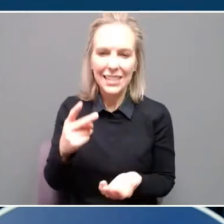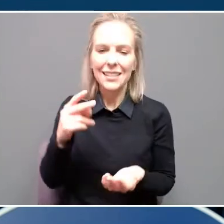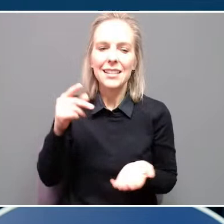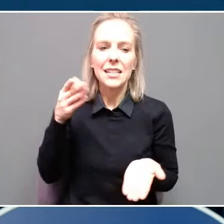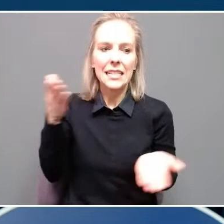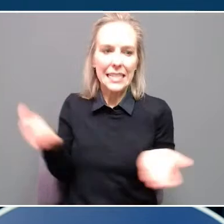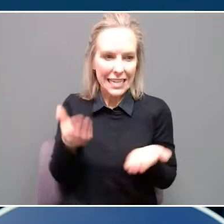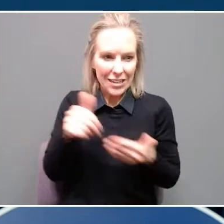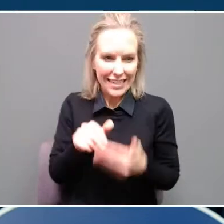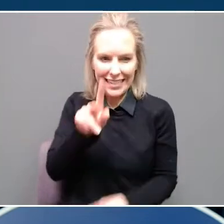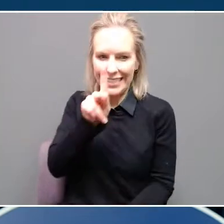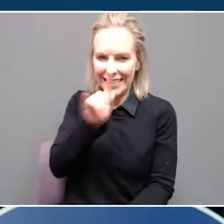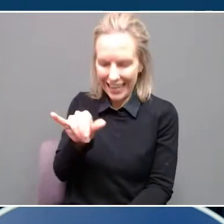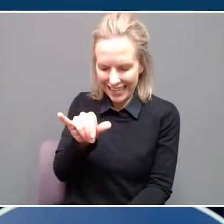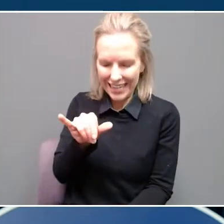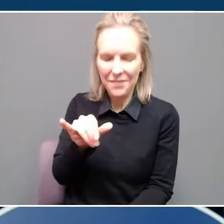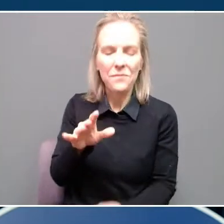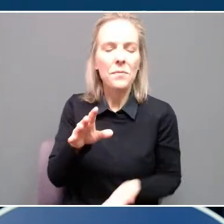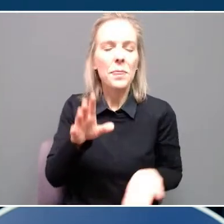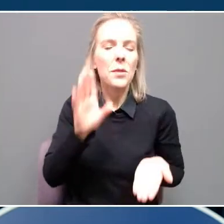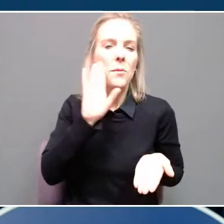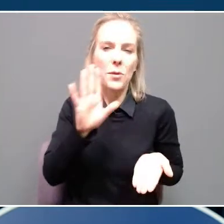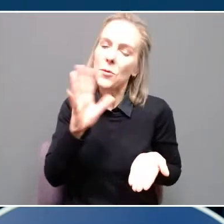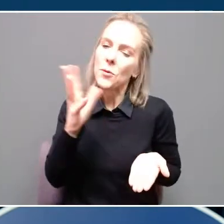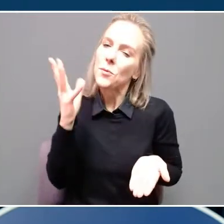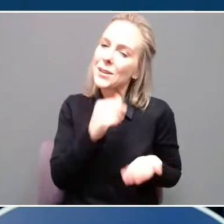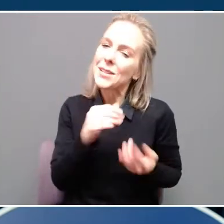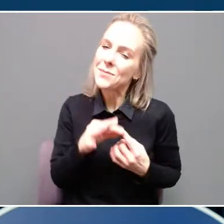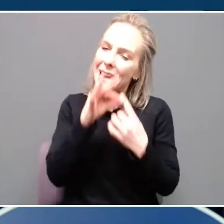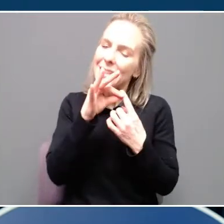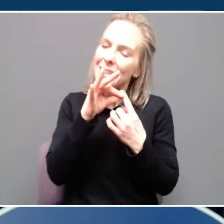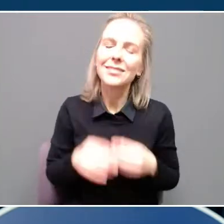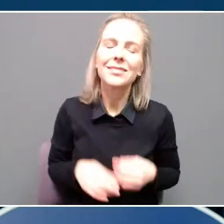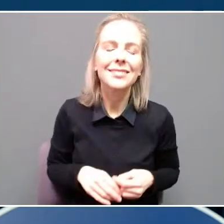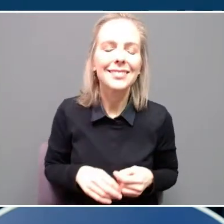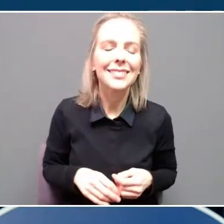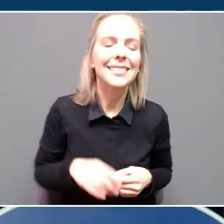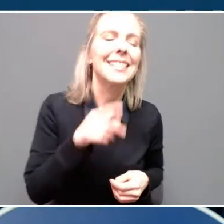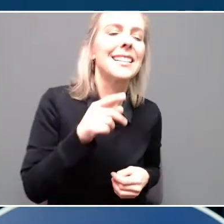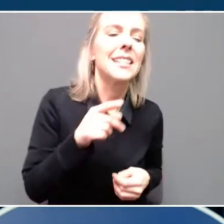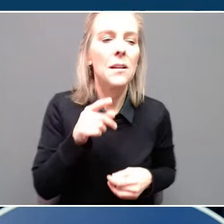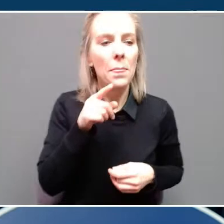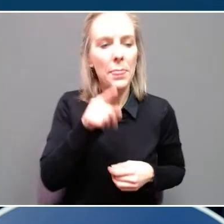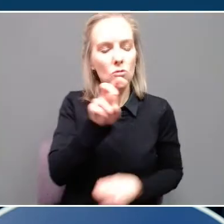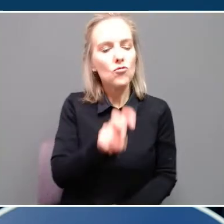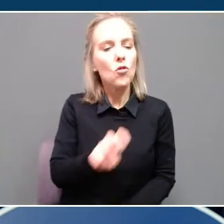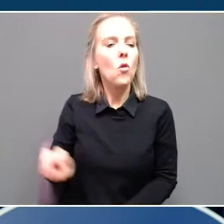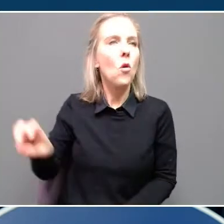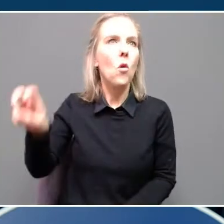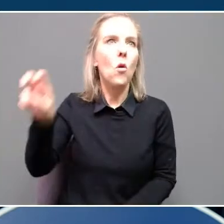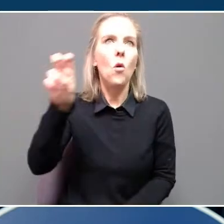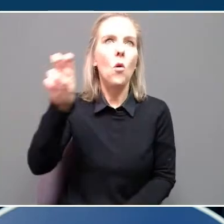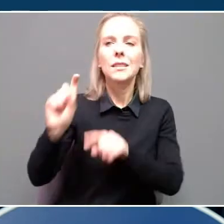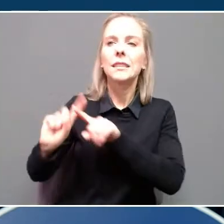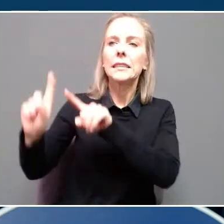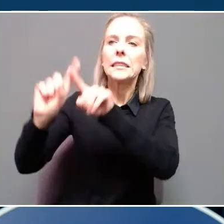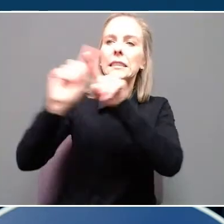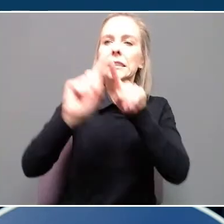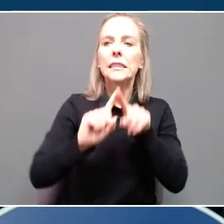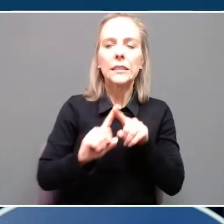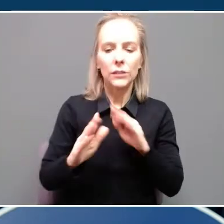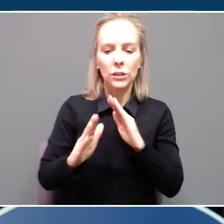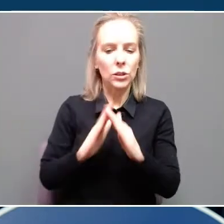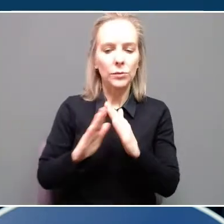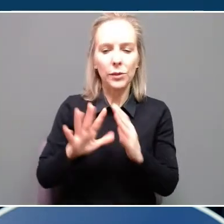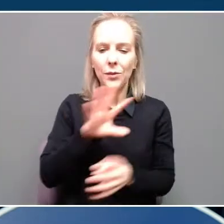in Kentucky. It's going to be pretty special. But not only that, they're then going and they're touring so many different communities in Kentucky. And